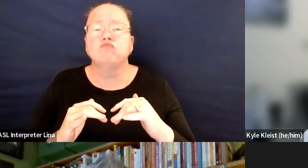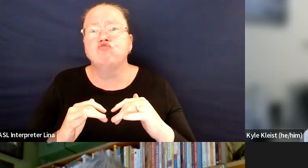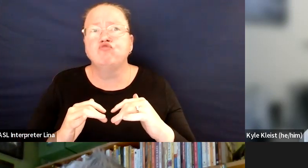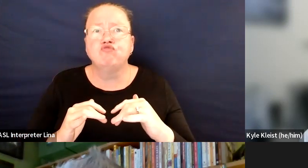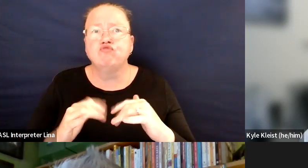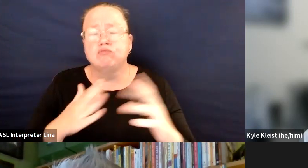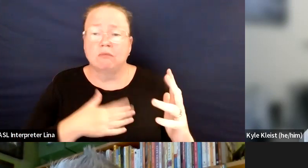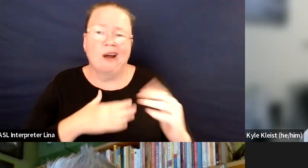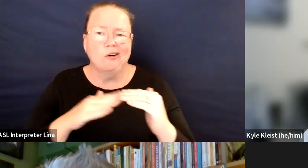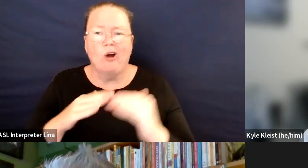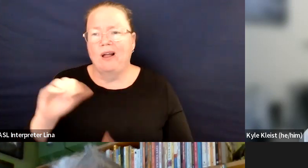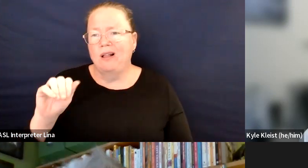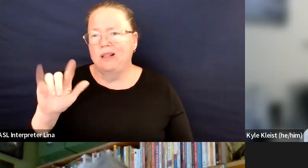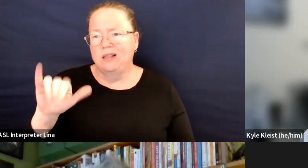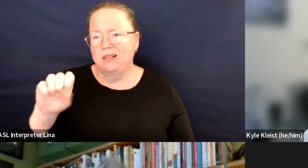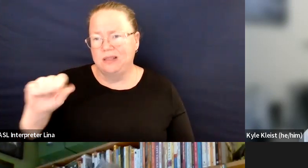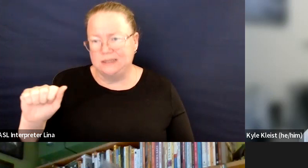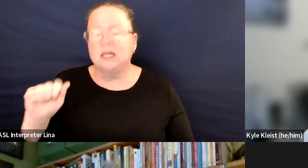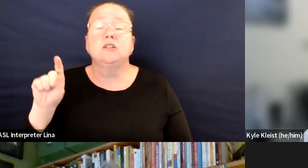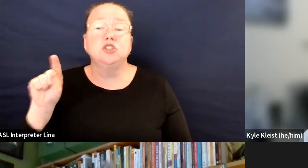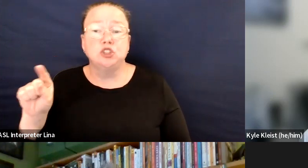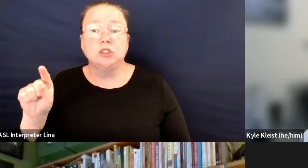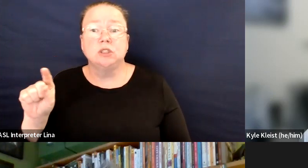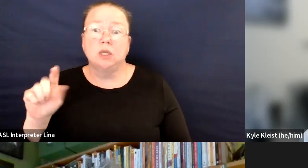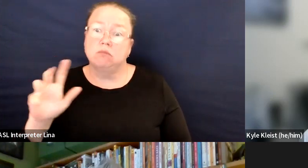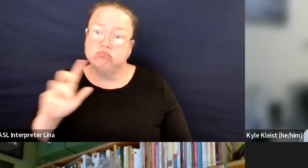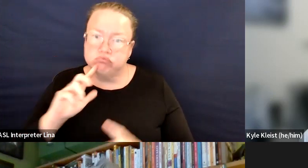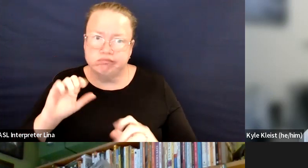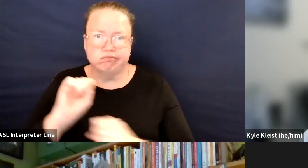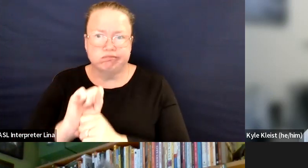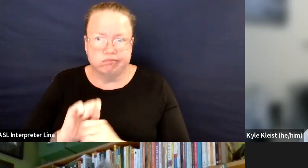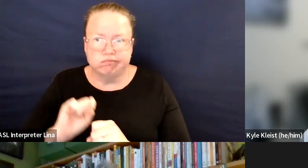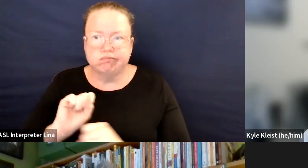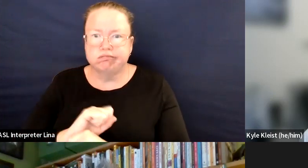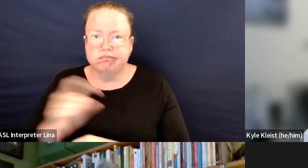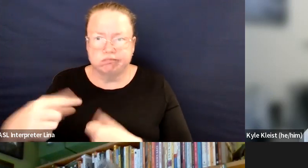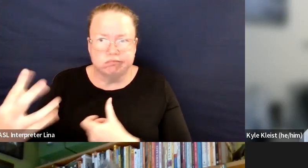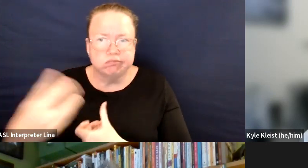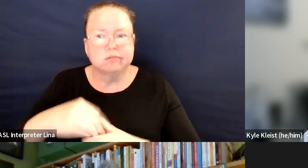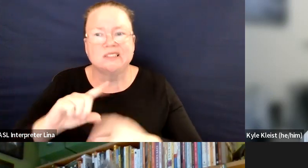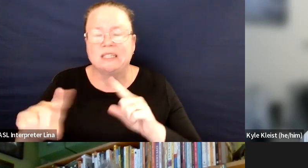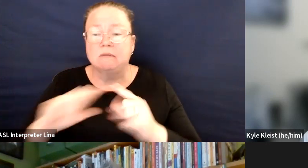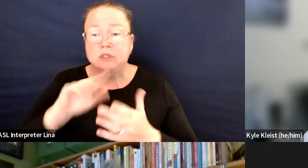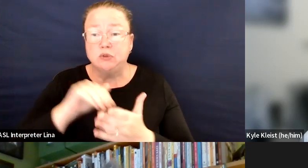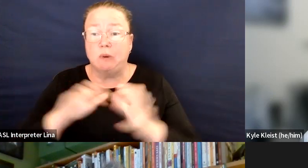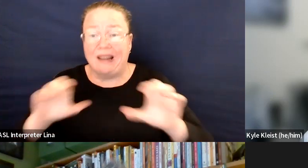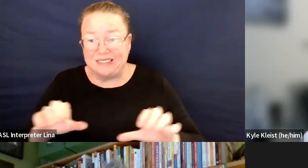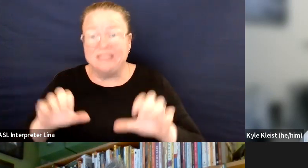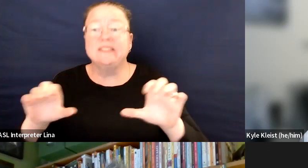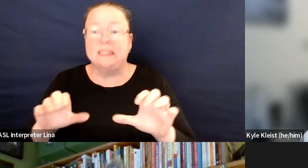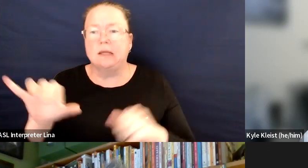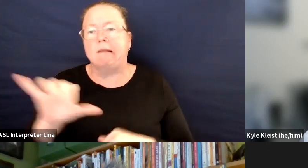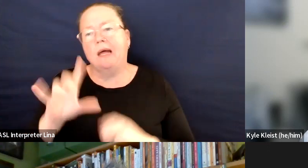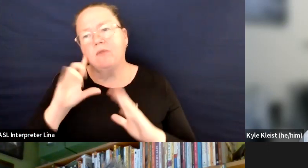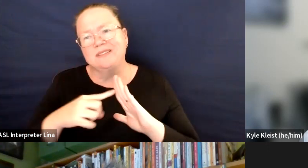my colleague Alyssa goes to great lengths to bring them into different like center activities. For example, we're going